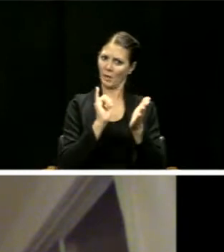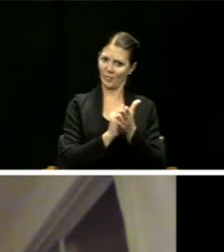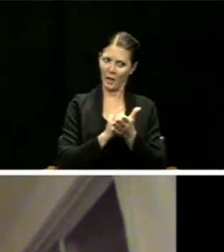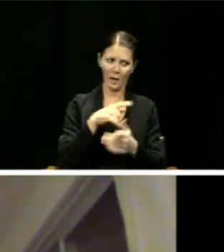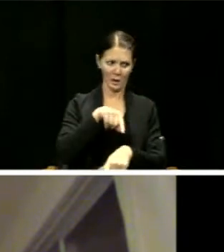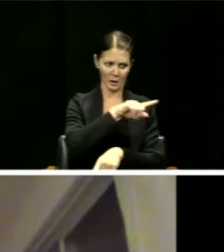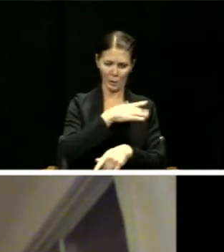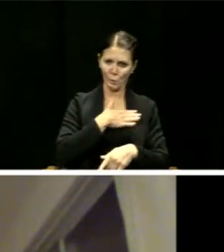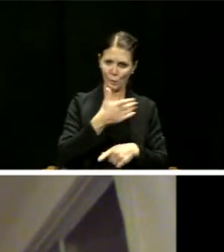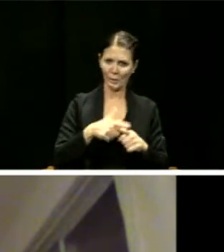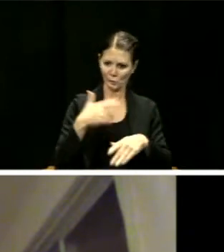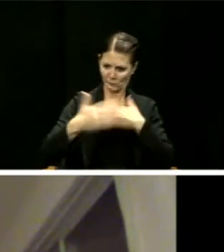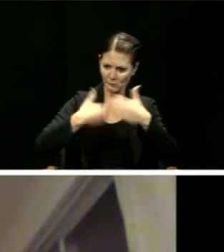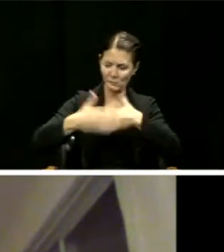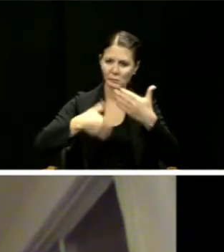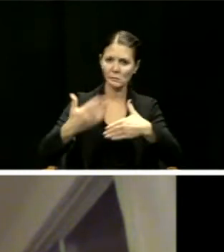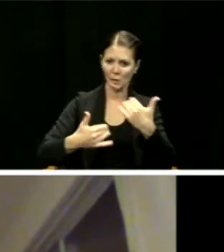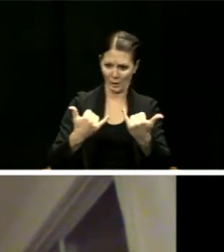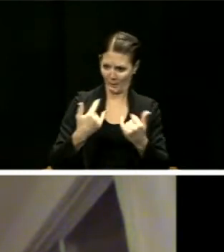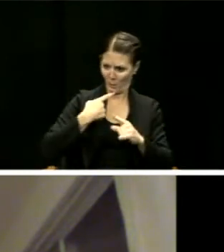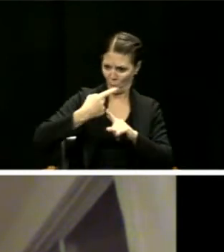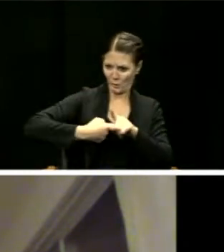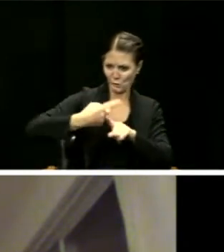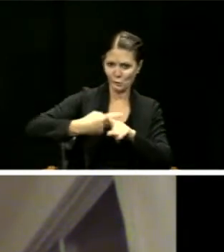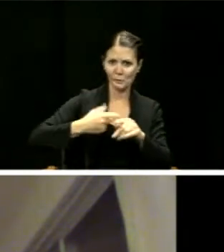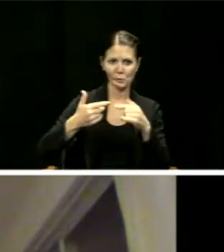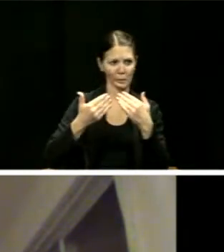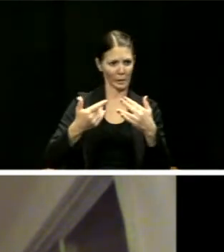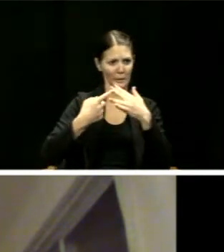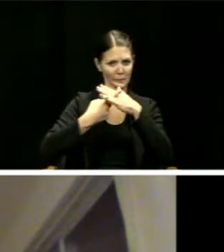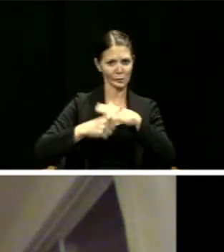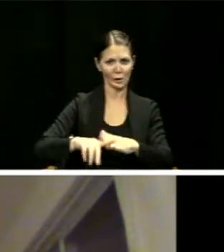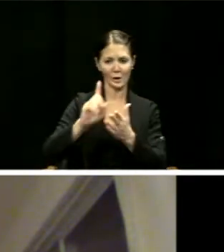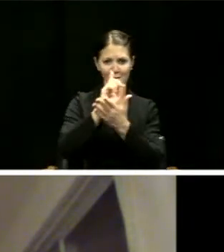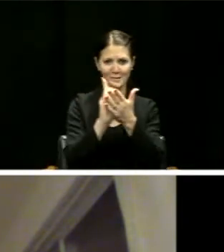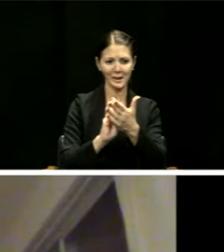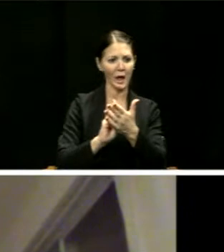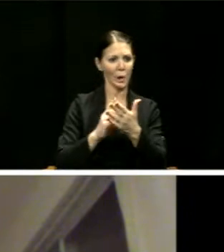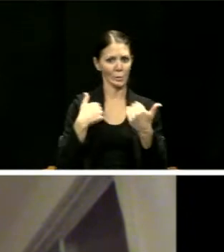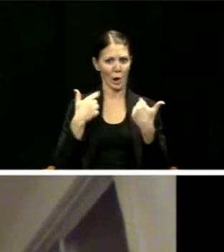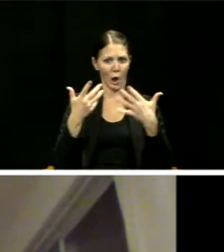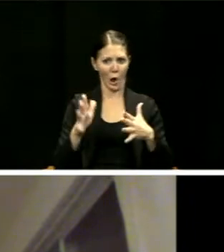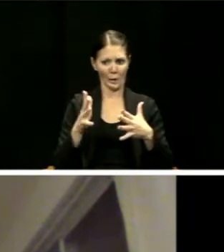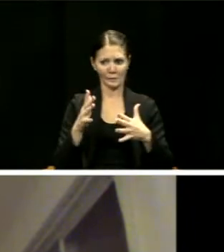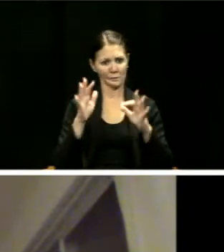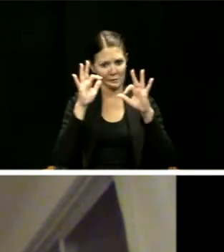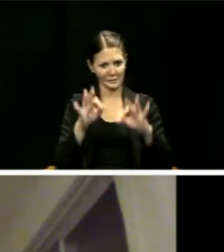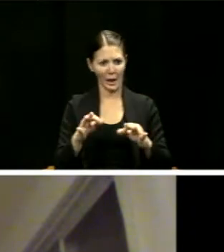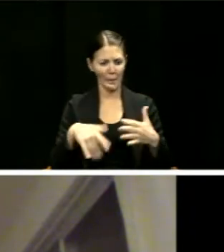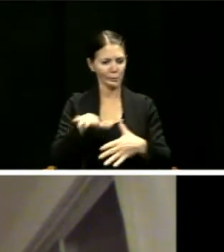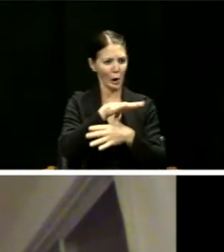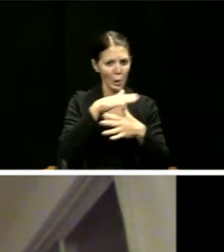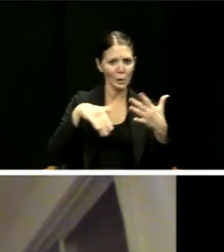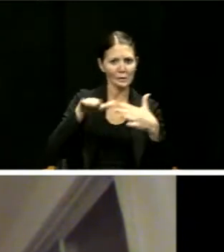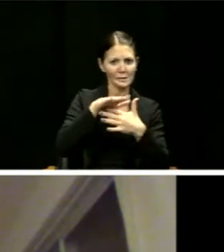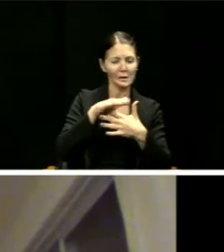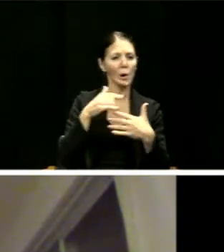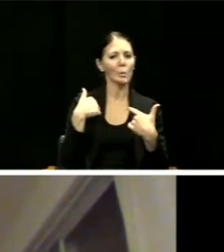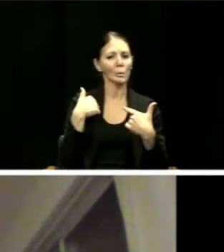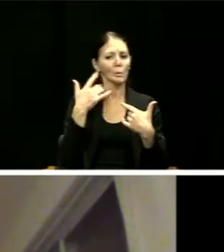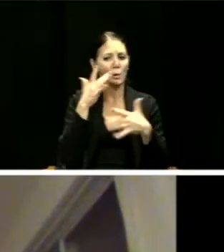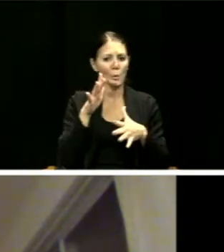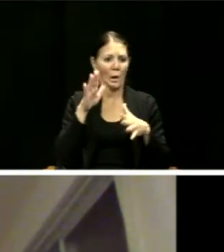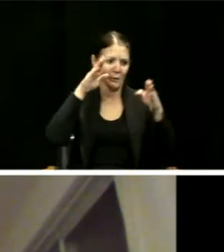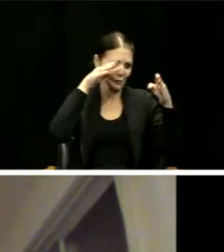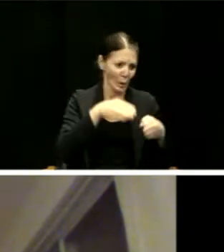two. We're looking to prioritize the area and do some work in multiple areas because that we don't want to do too much